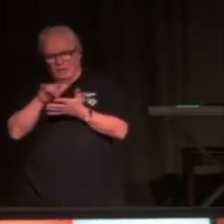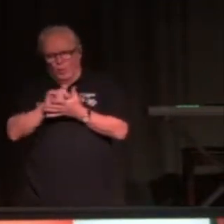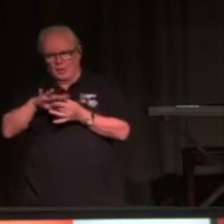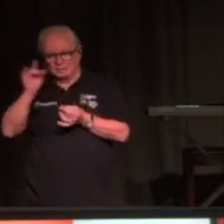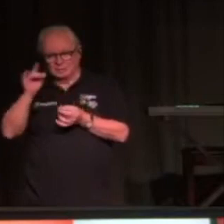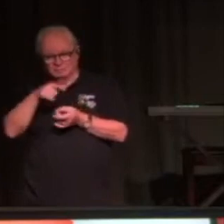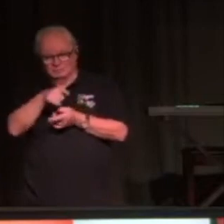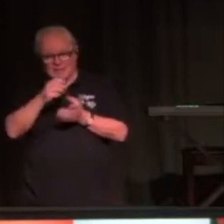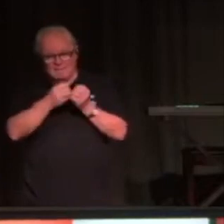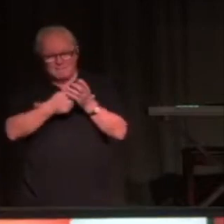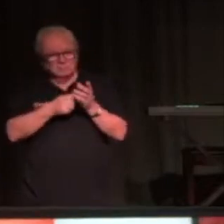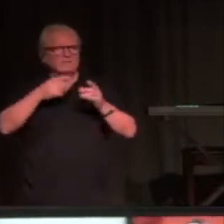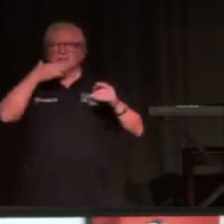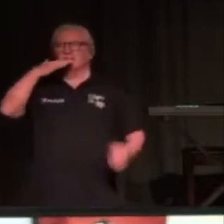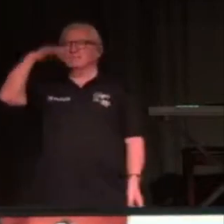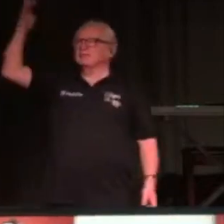and Barry, he's